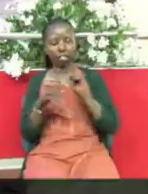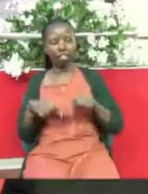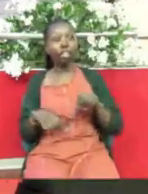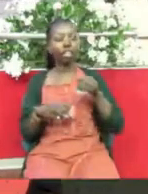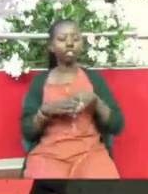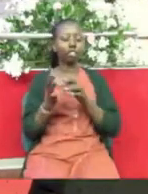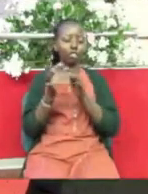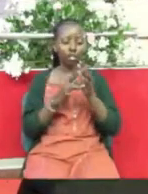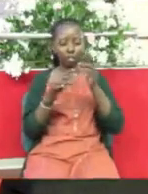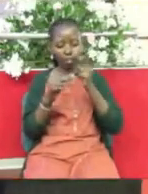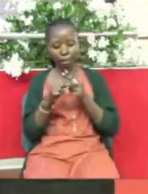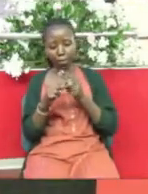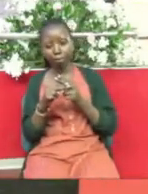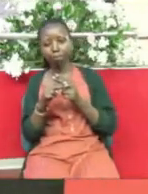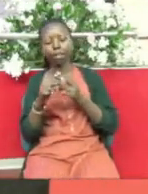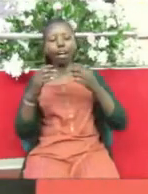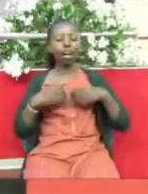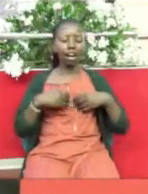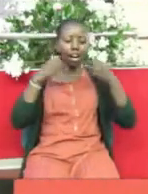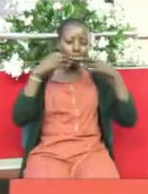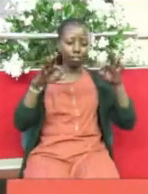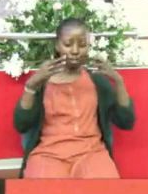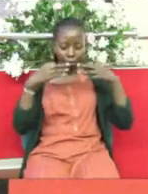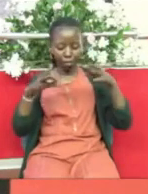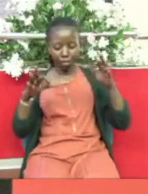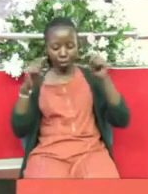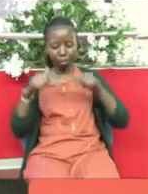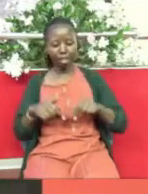mighty name of Jesus. There is freedom.